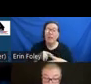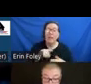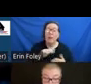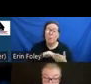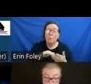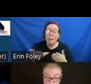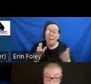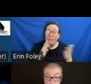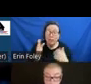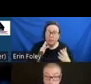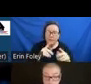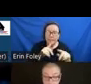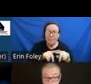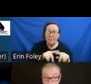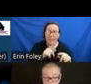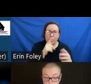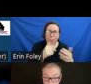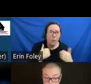them.